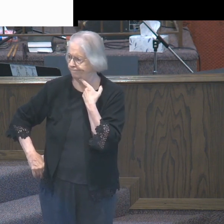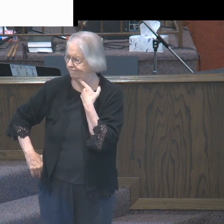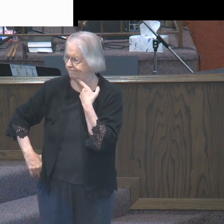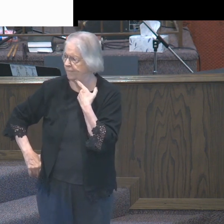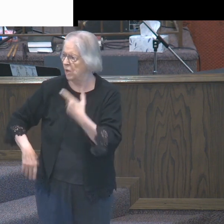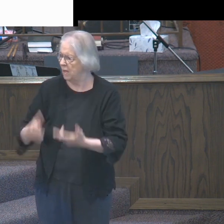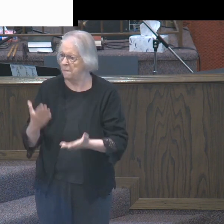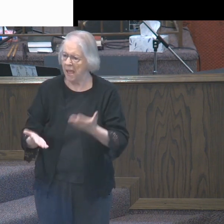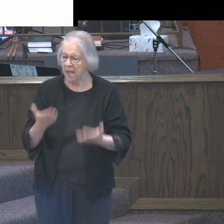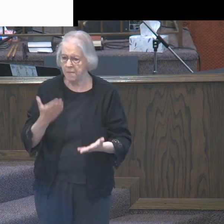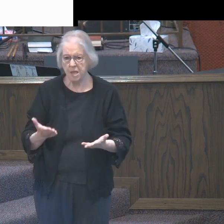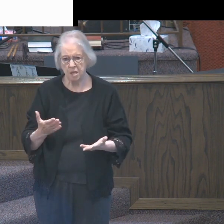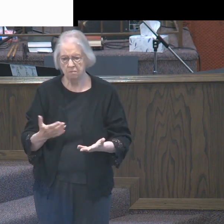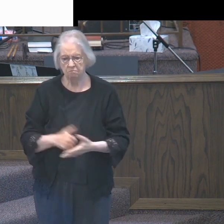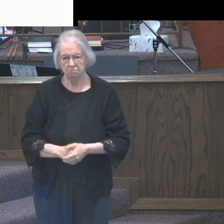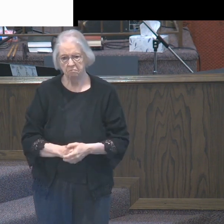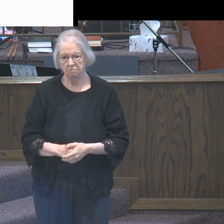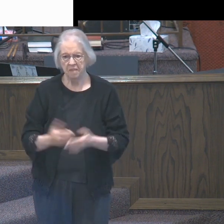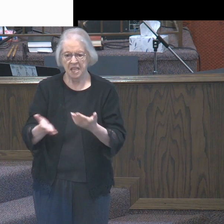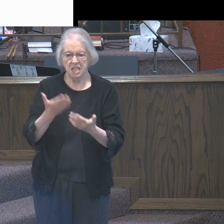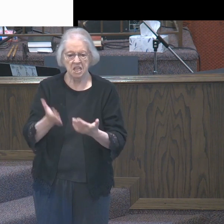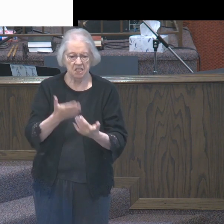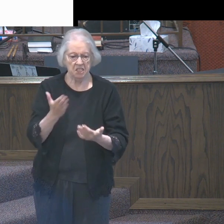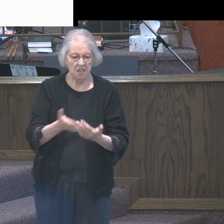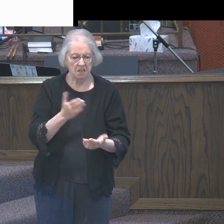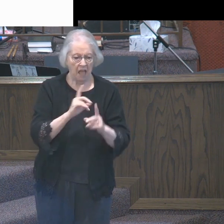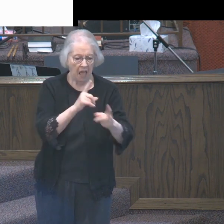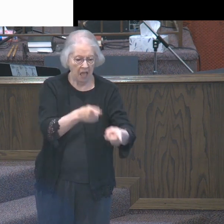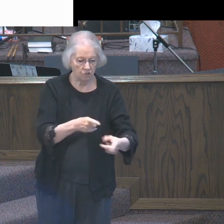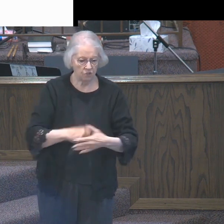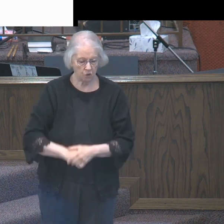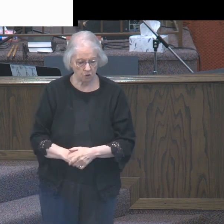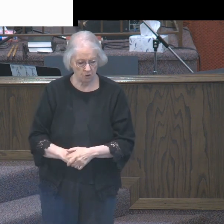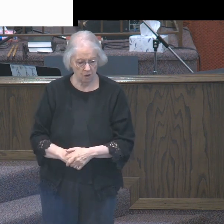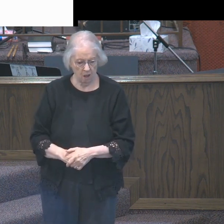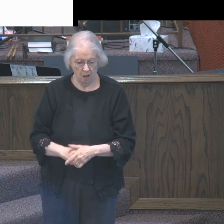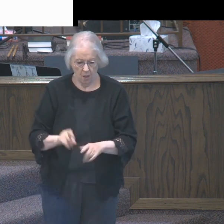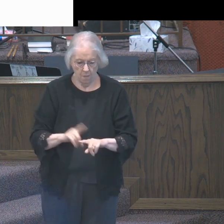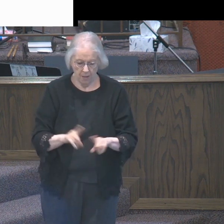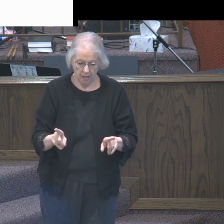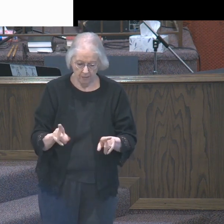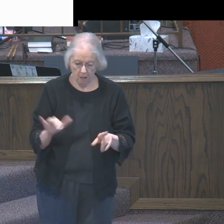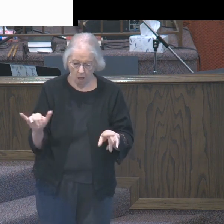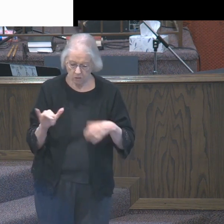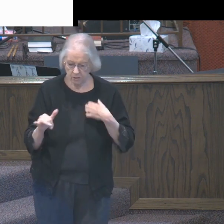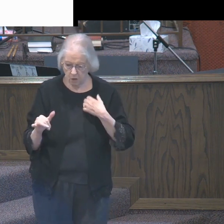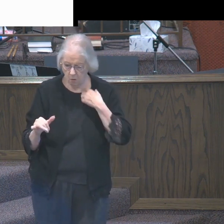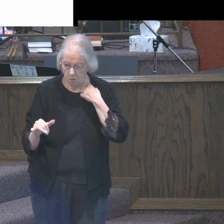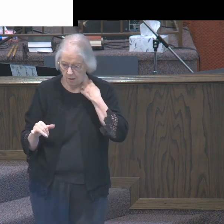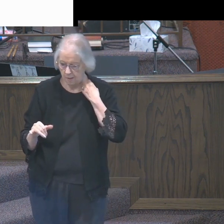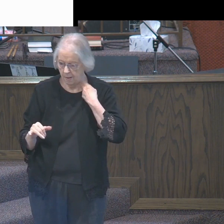you believe about God. And they become, because they are characteristics of God that